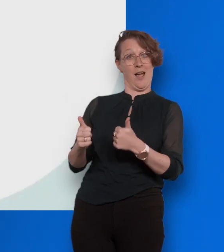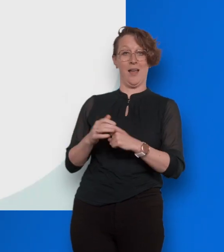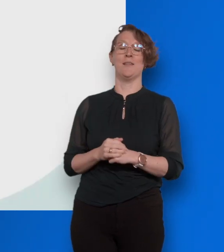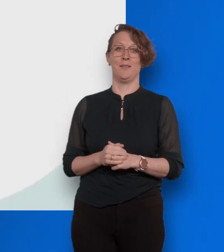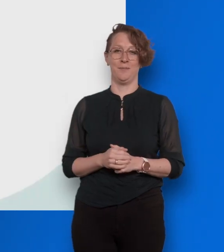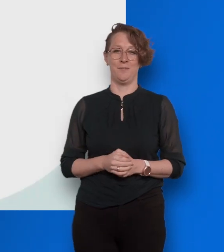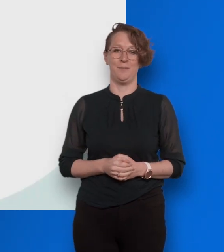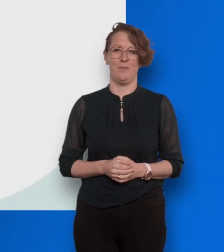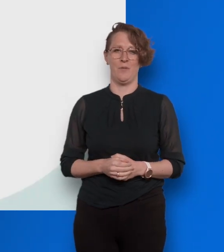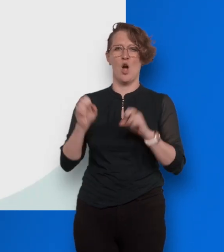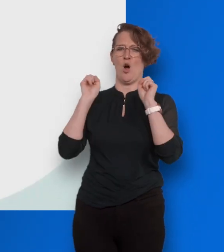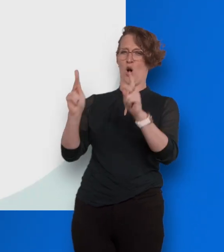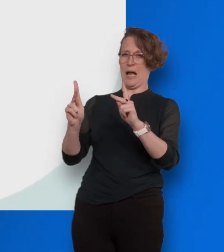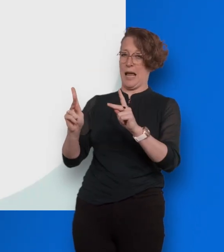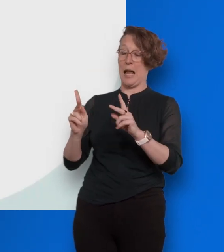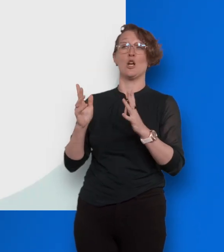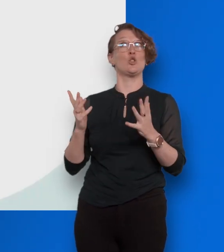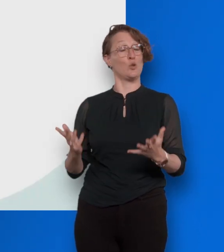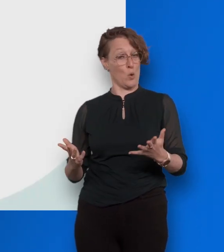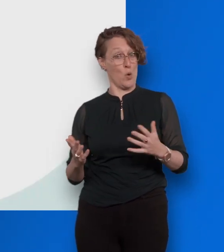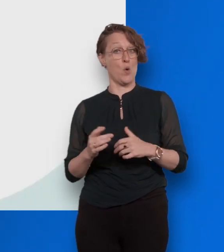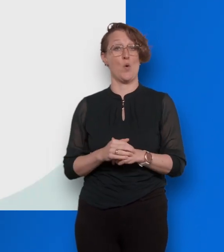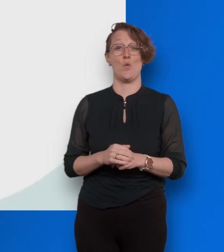Okay. Okay, so